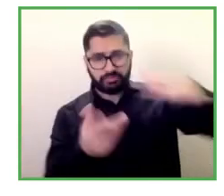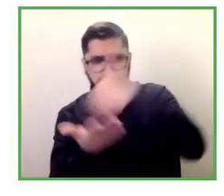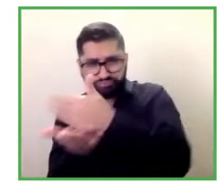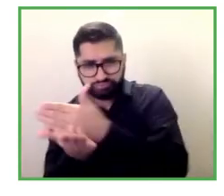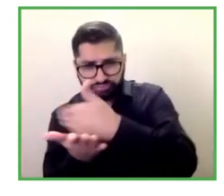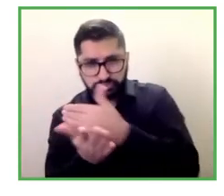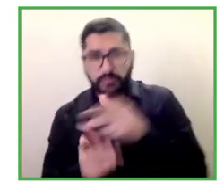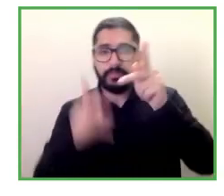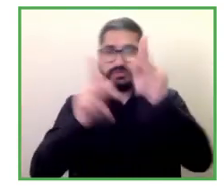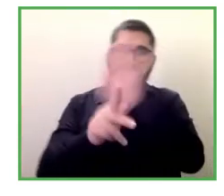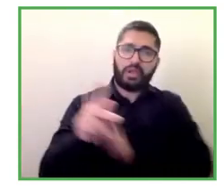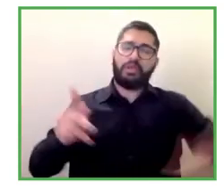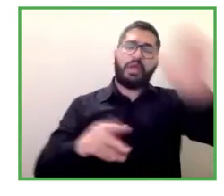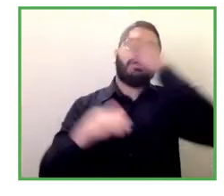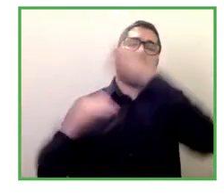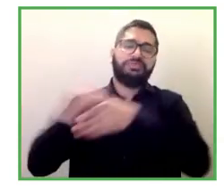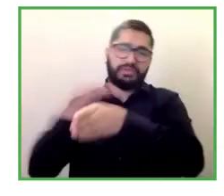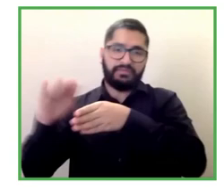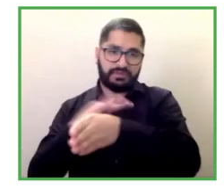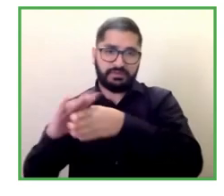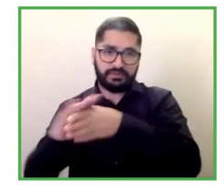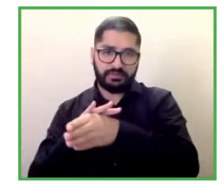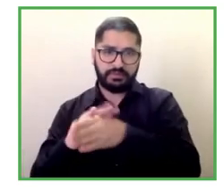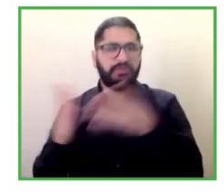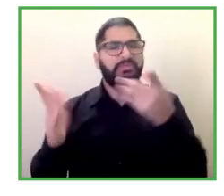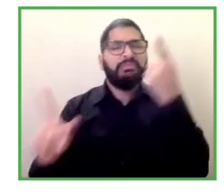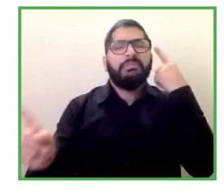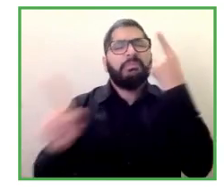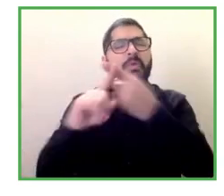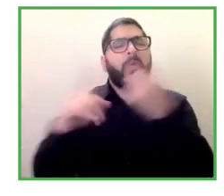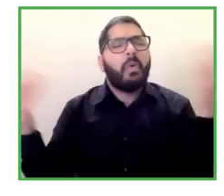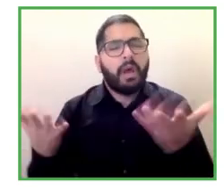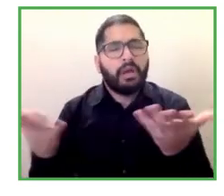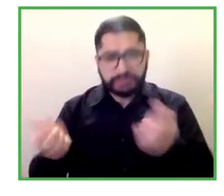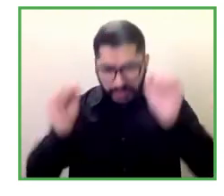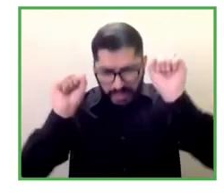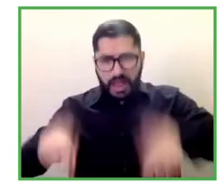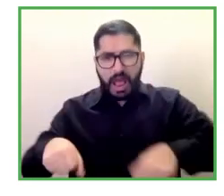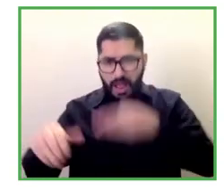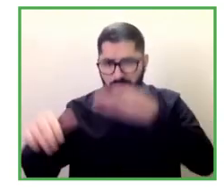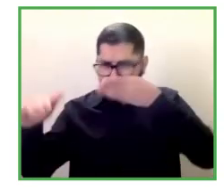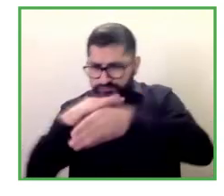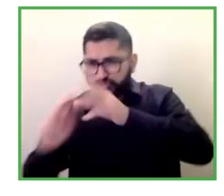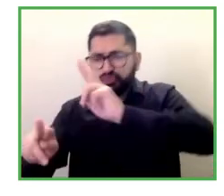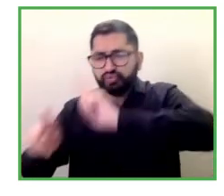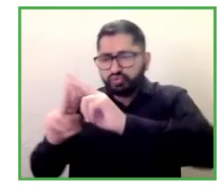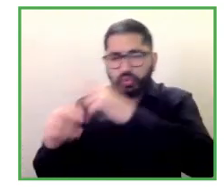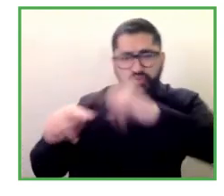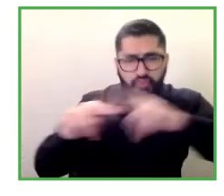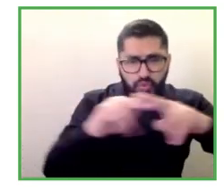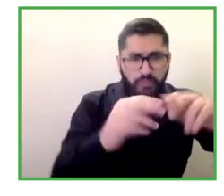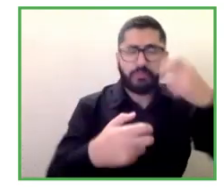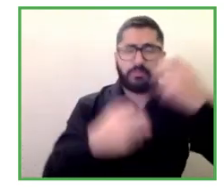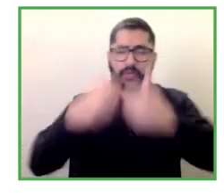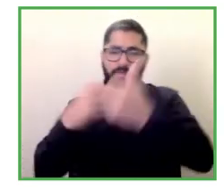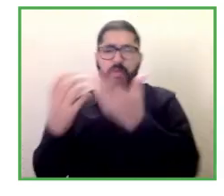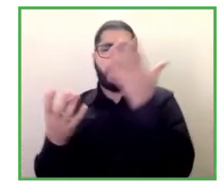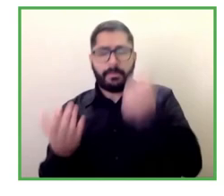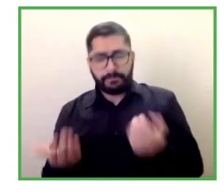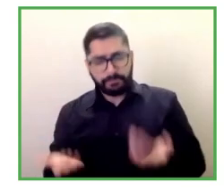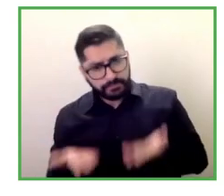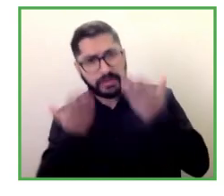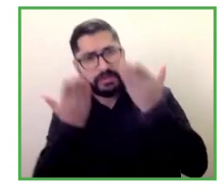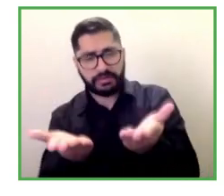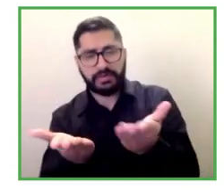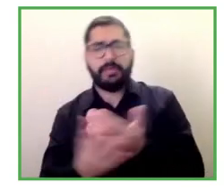31 million of accessible Spain to be able to solve these kinds of problems and provide, in